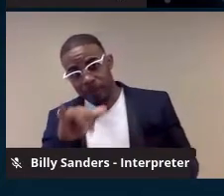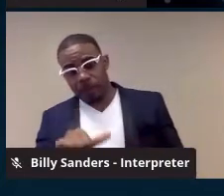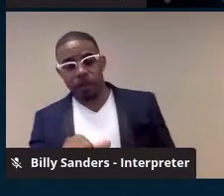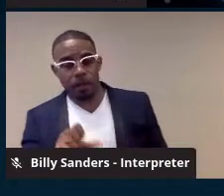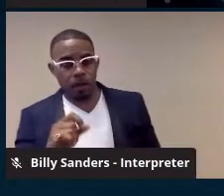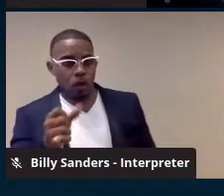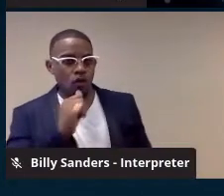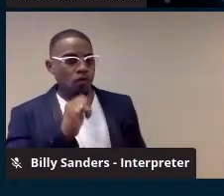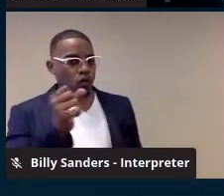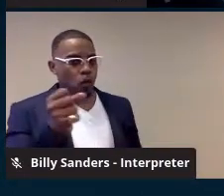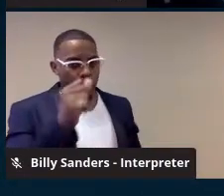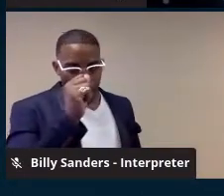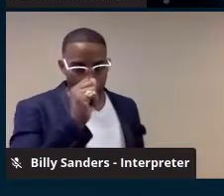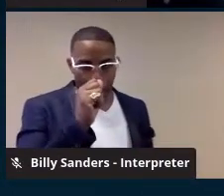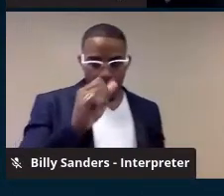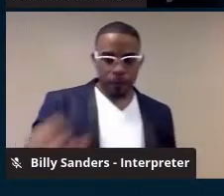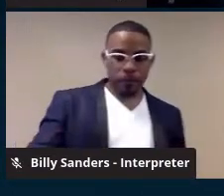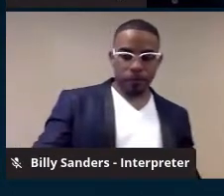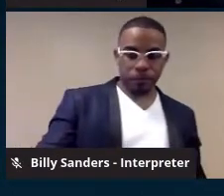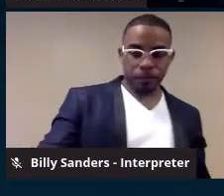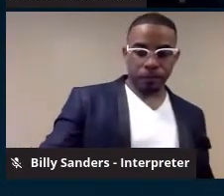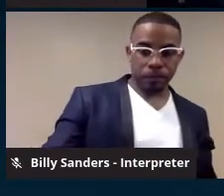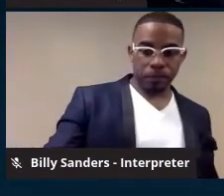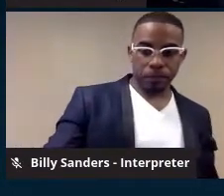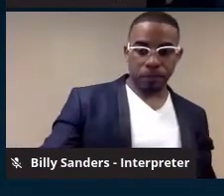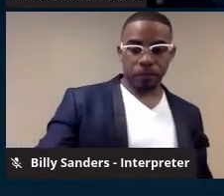here. We'll do create.